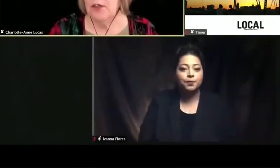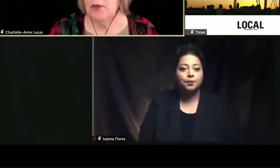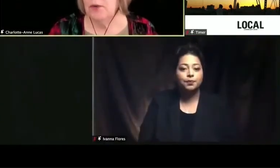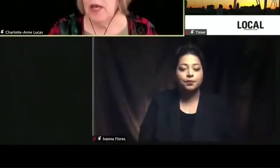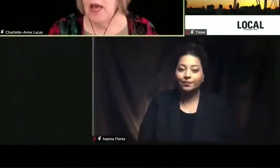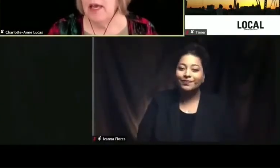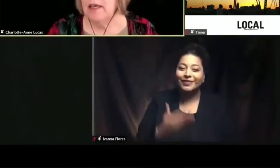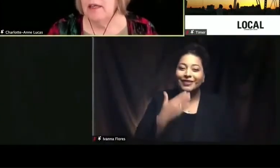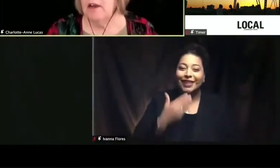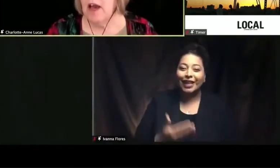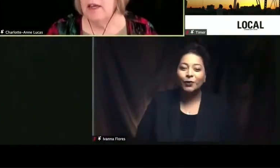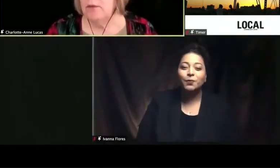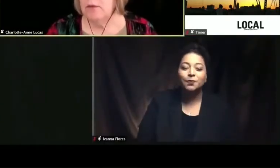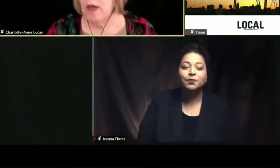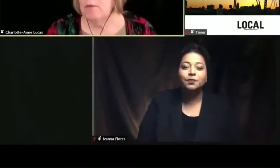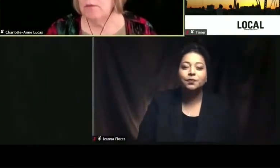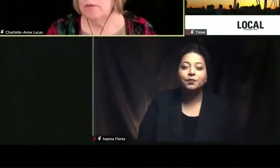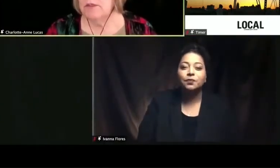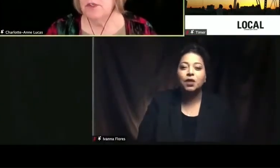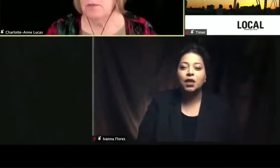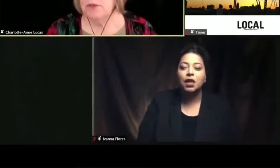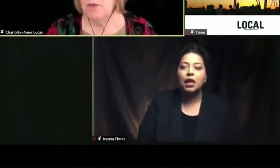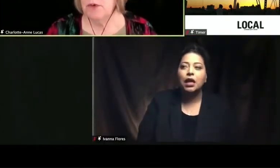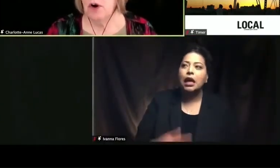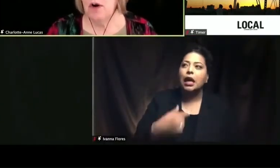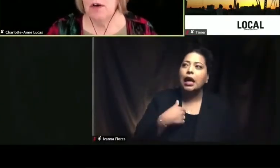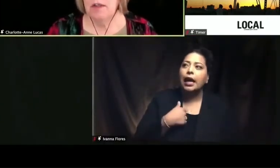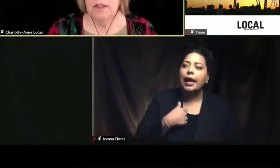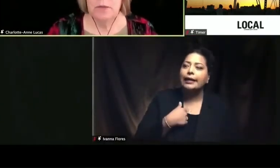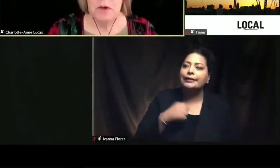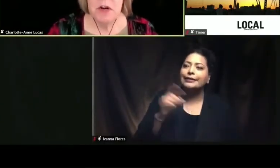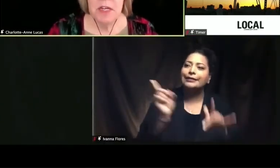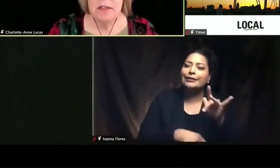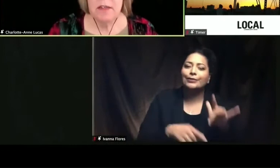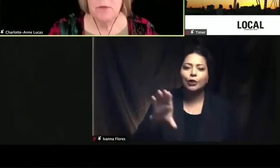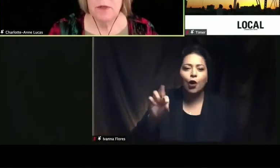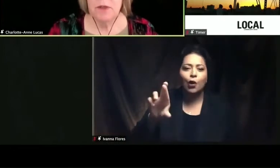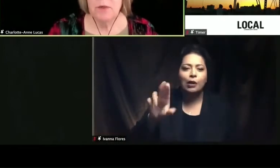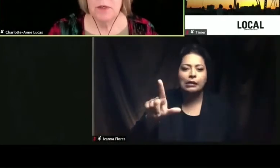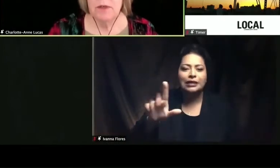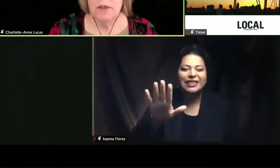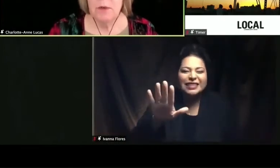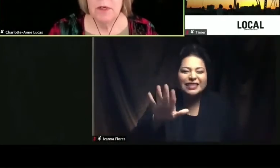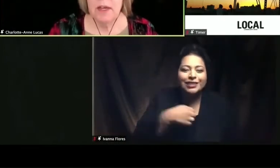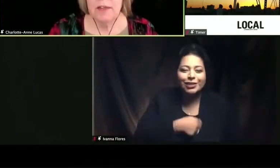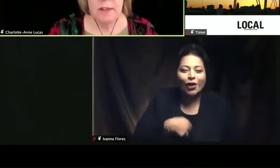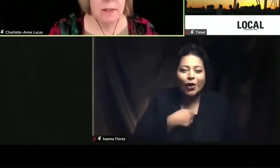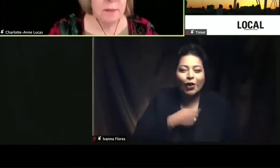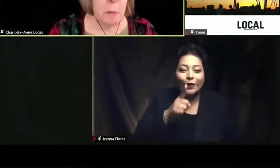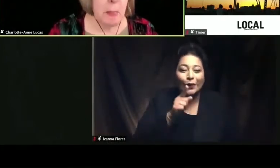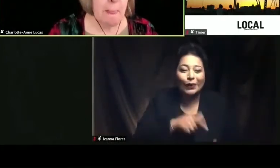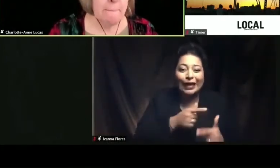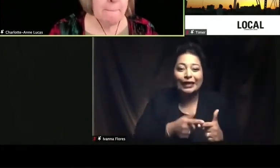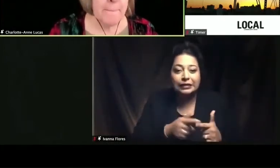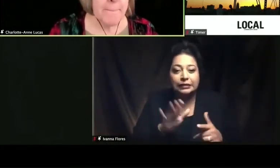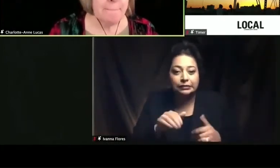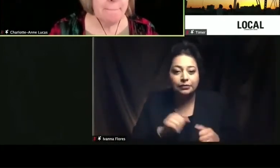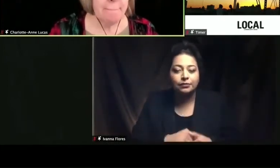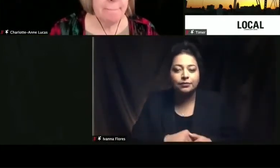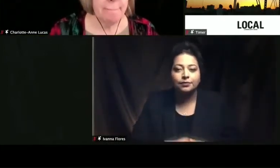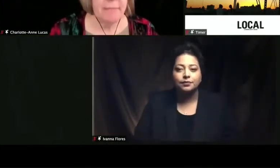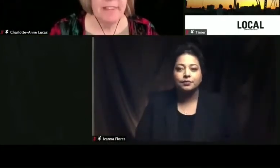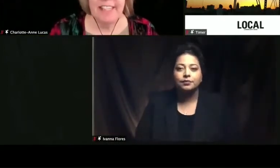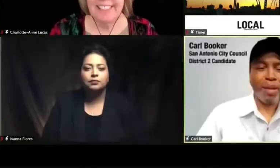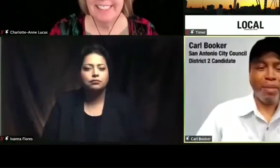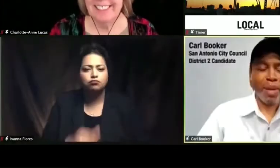Thank you. And I jumped over Carl. I'm sorry. You were next.